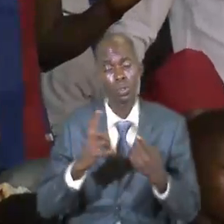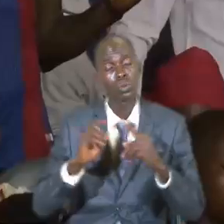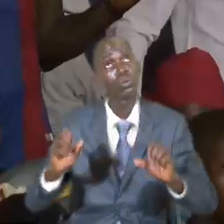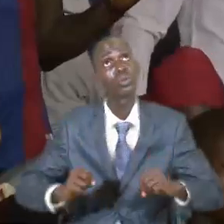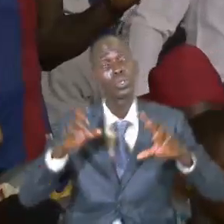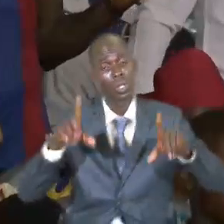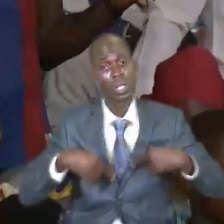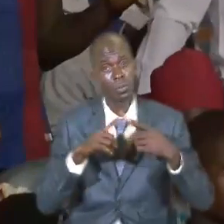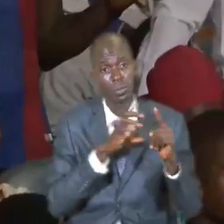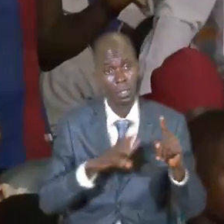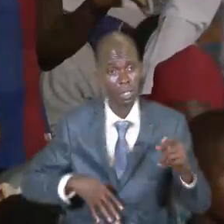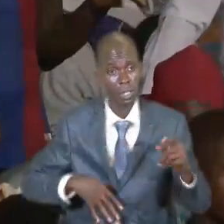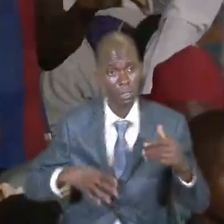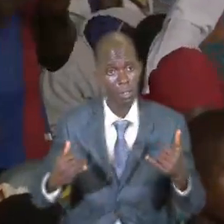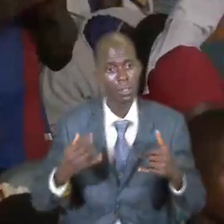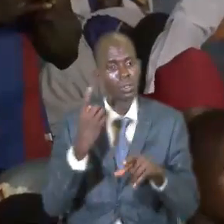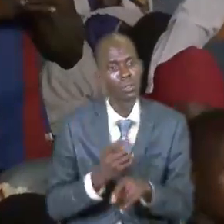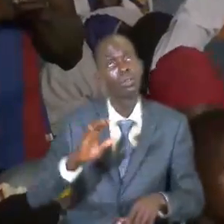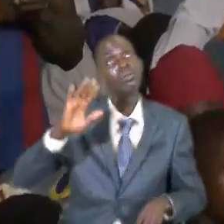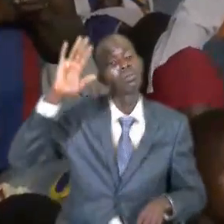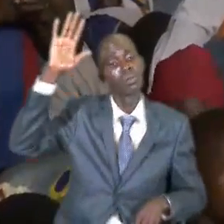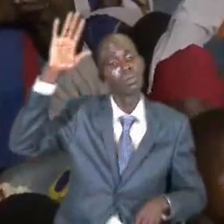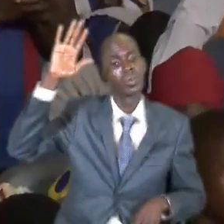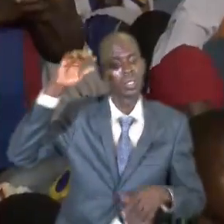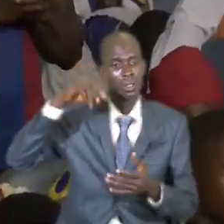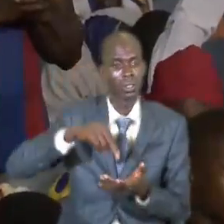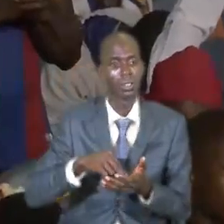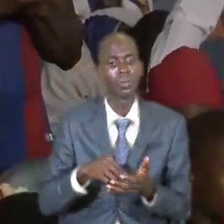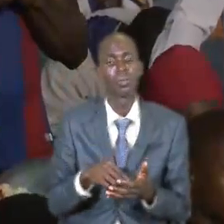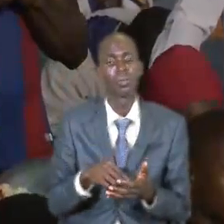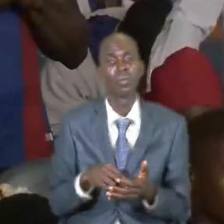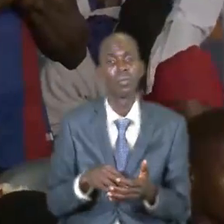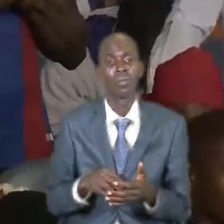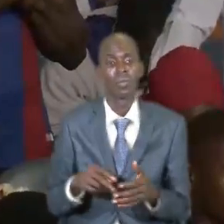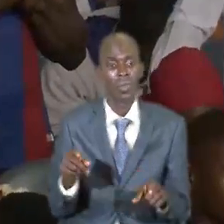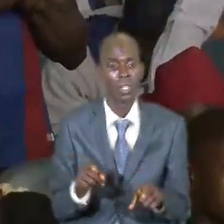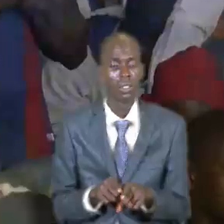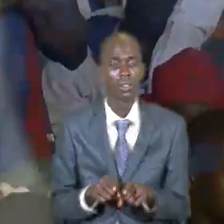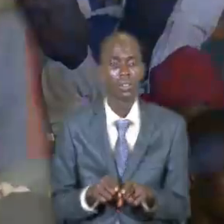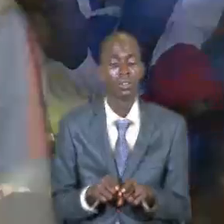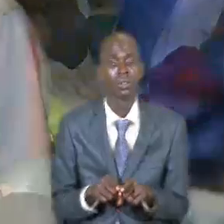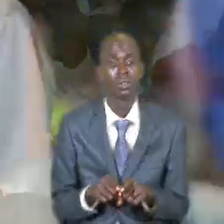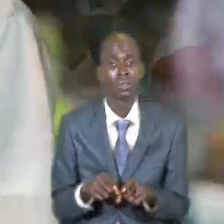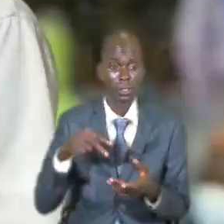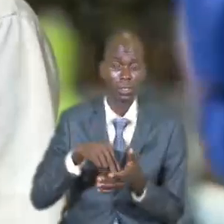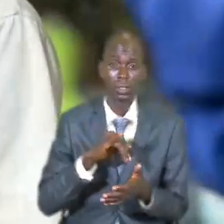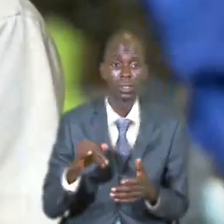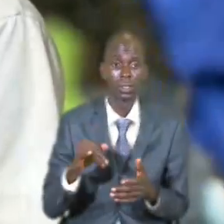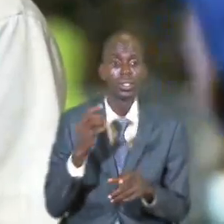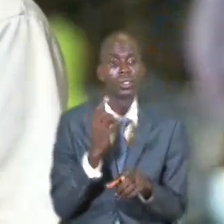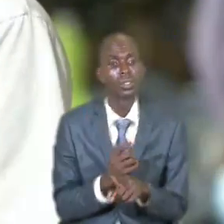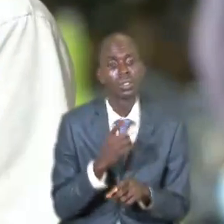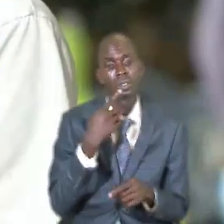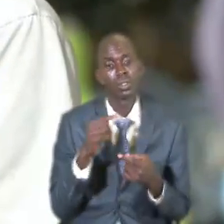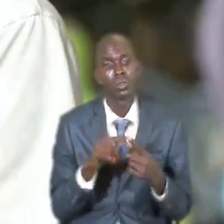I am. God bless you. God bless you. As you're standing up, just tell the Lord, in any way you can tell the Lord,